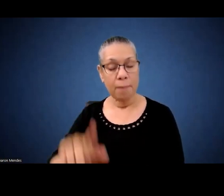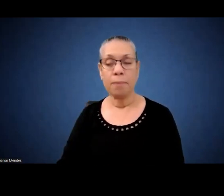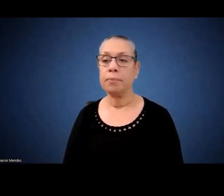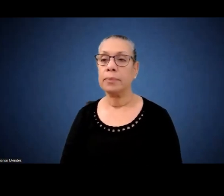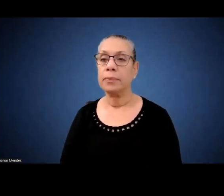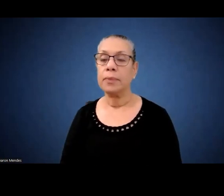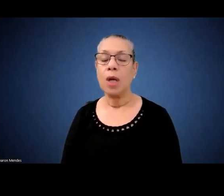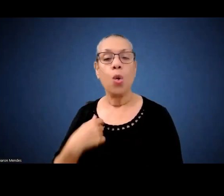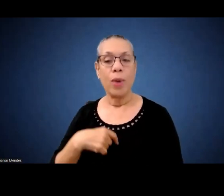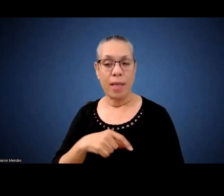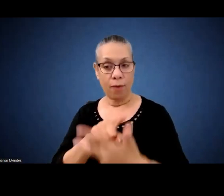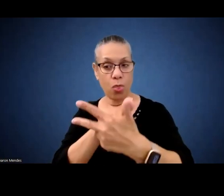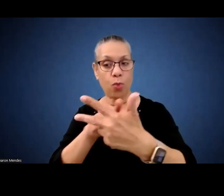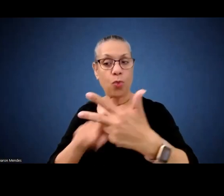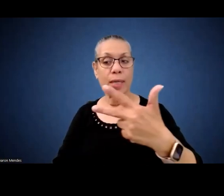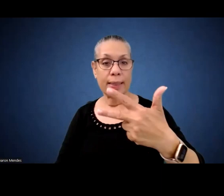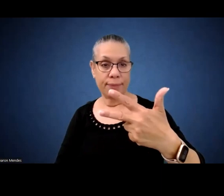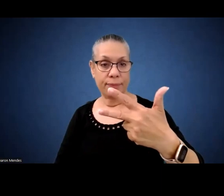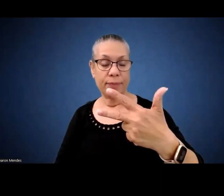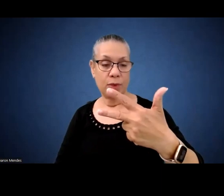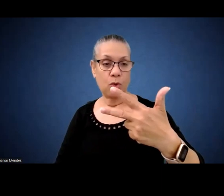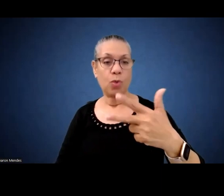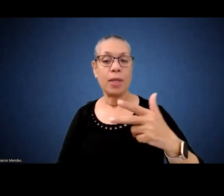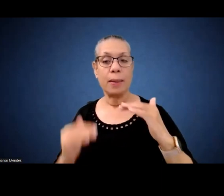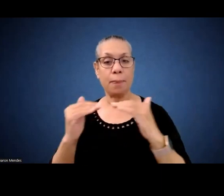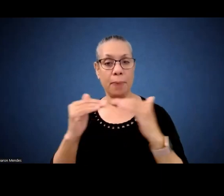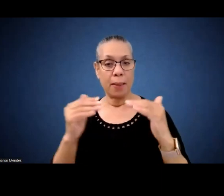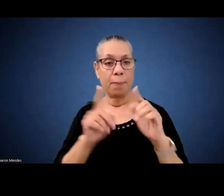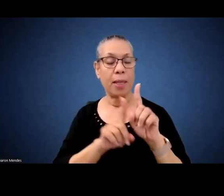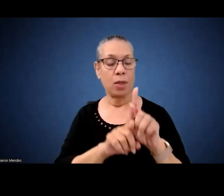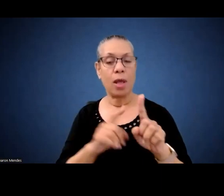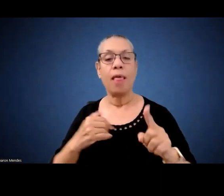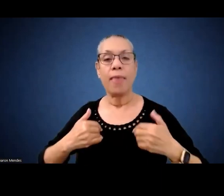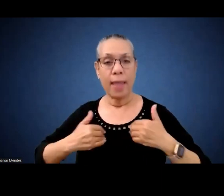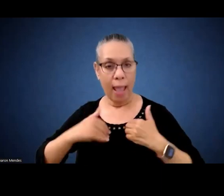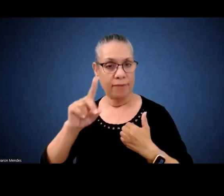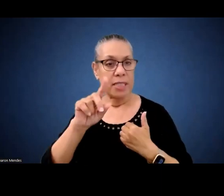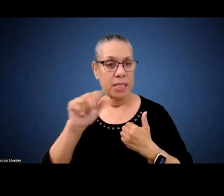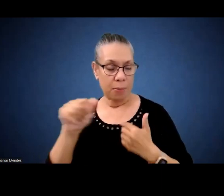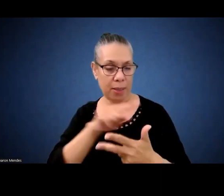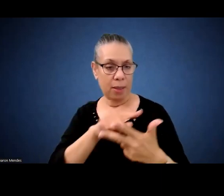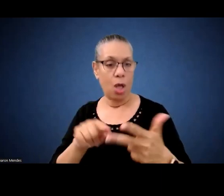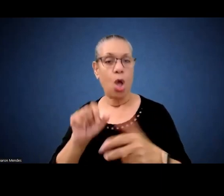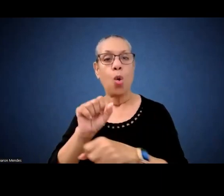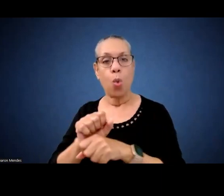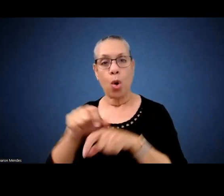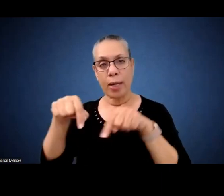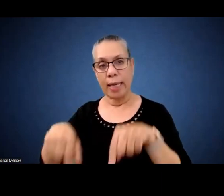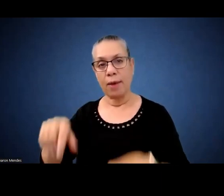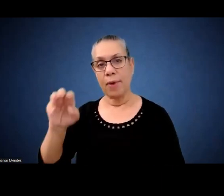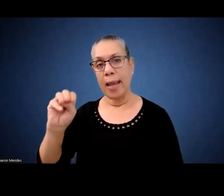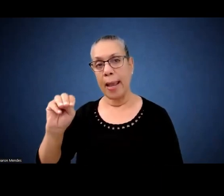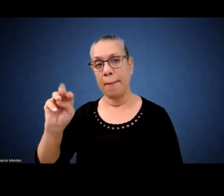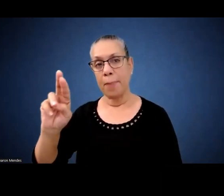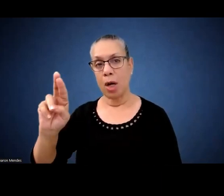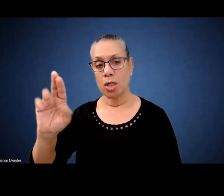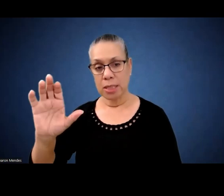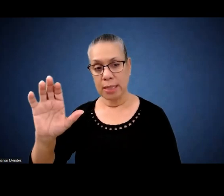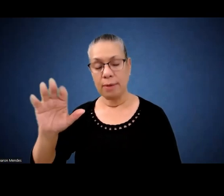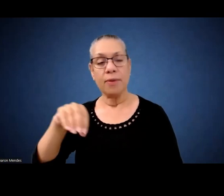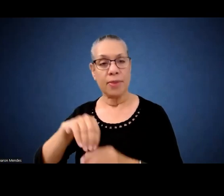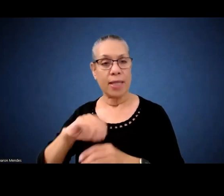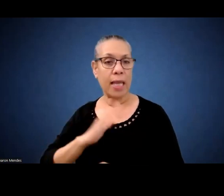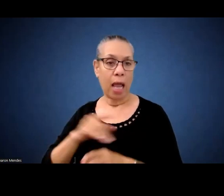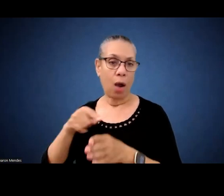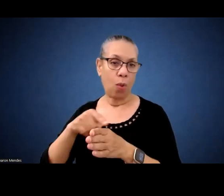We have three peer mentors. They are people with lived disabilities and they work for MRC. So they're in our fields